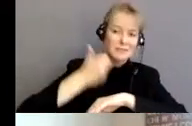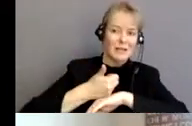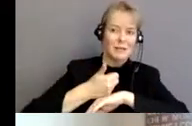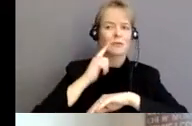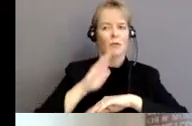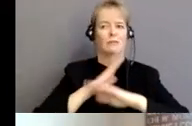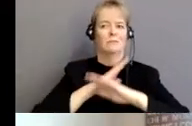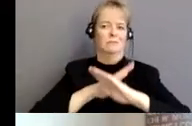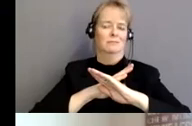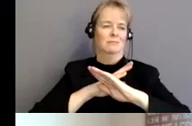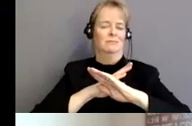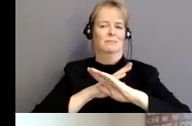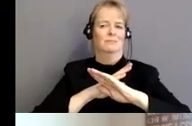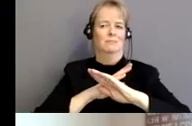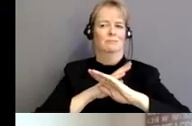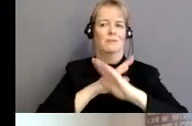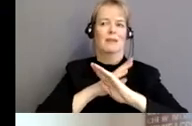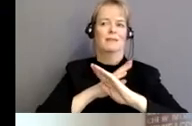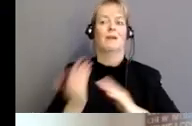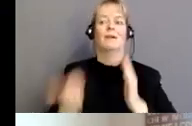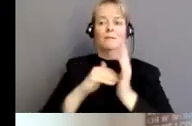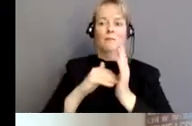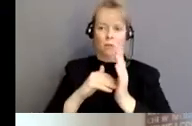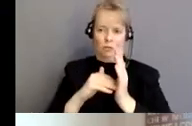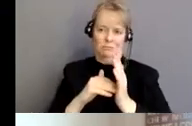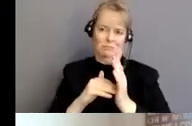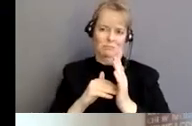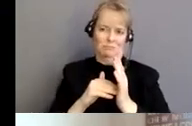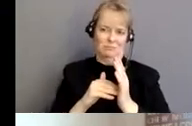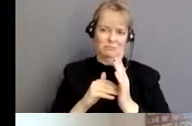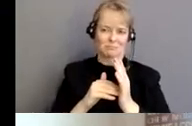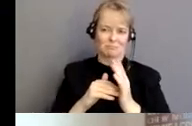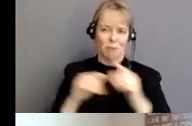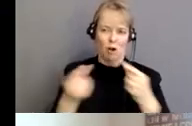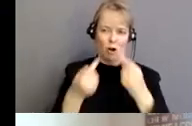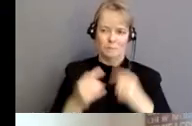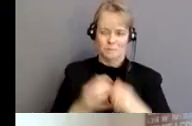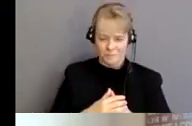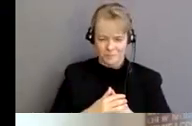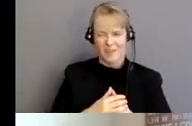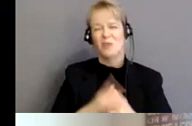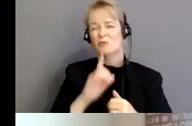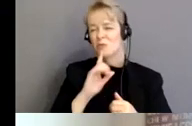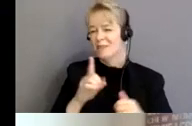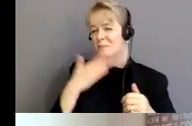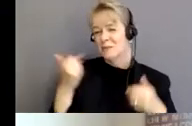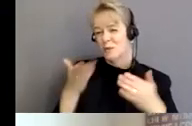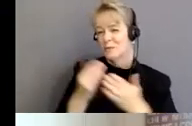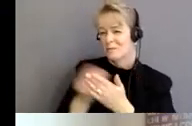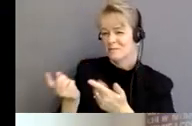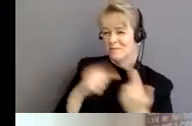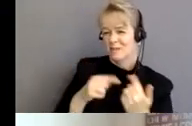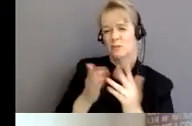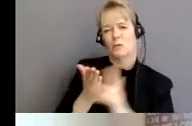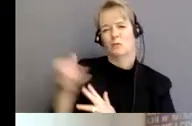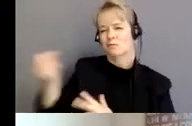people's money back for them. Generally, the remedy for getting money back is to hire a lawyer and go through the civil process. As